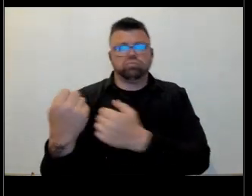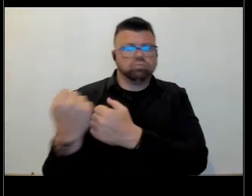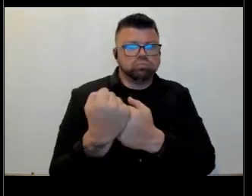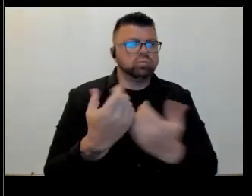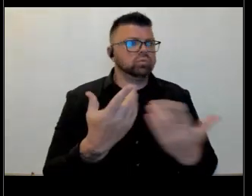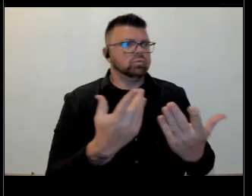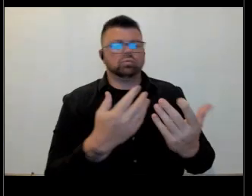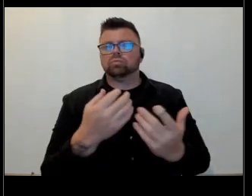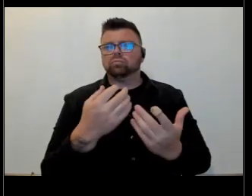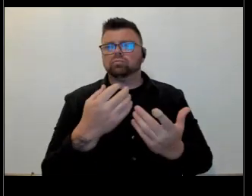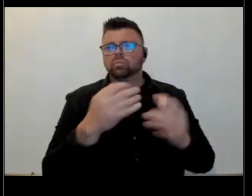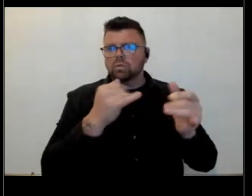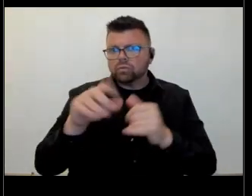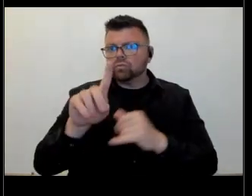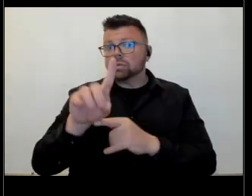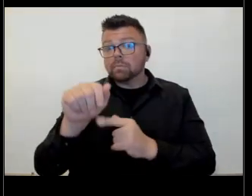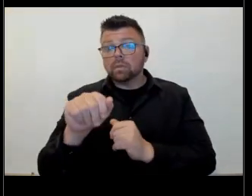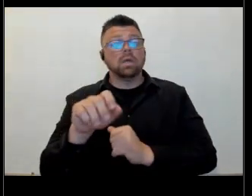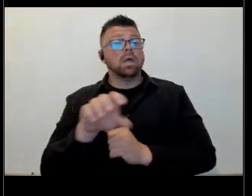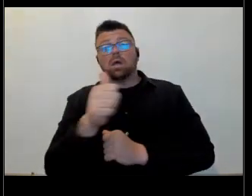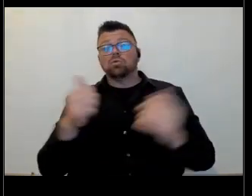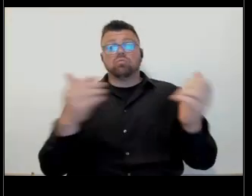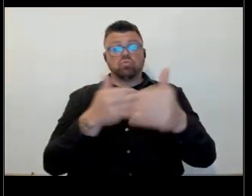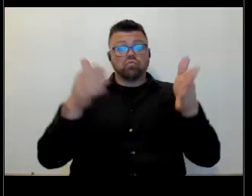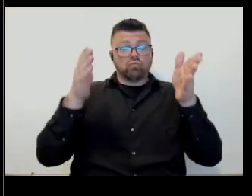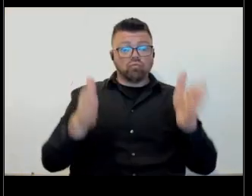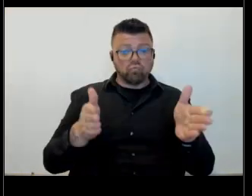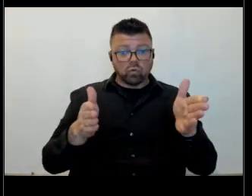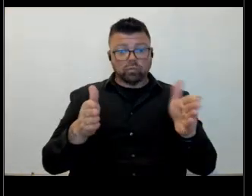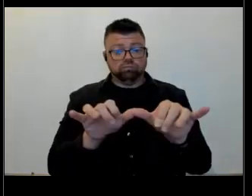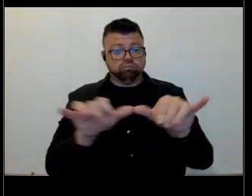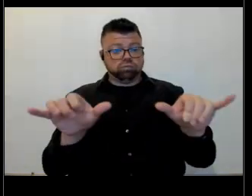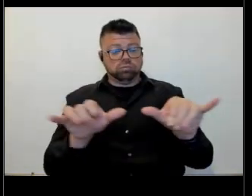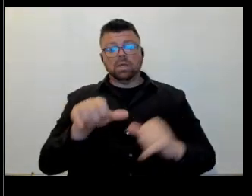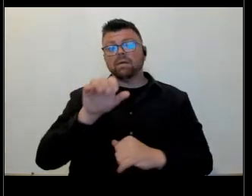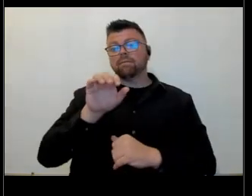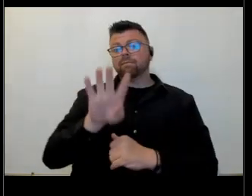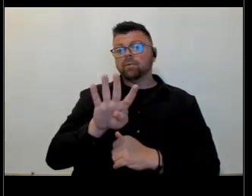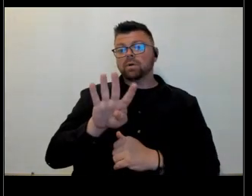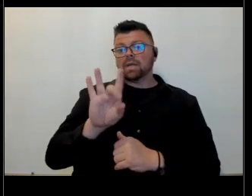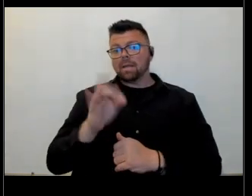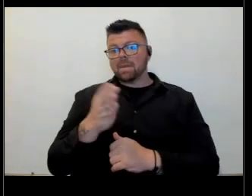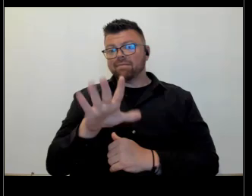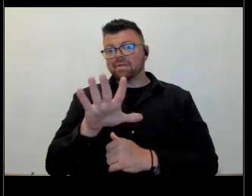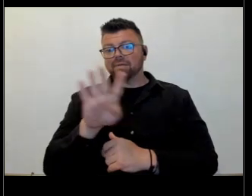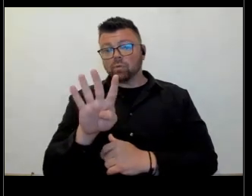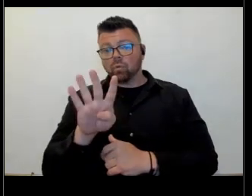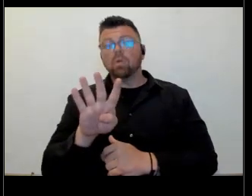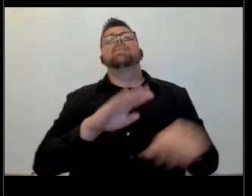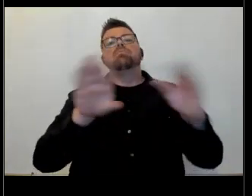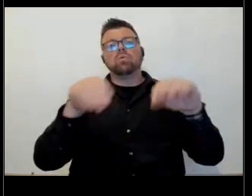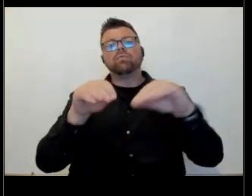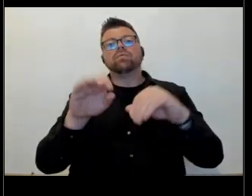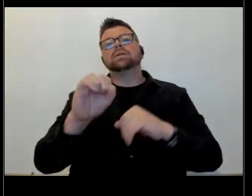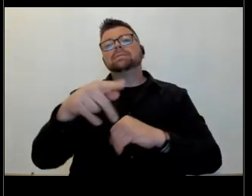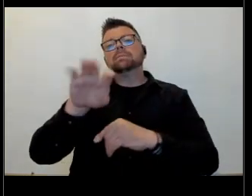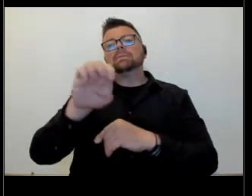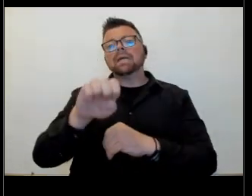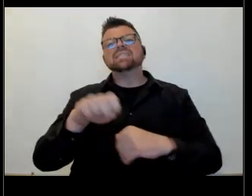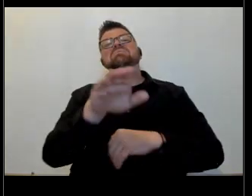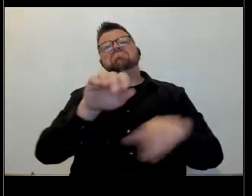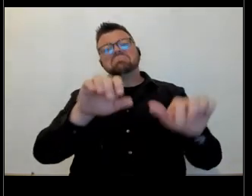In large toilet rooms, there must be a 48 by 54-inch maneuvering space at the push